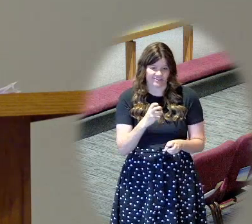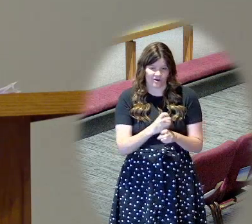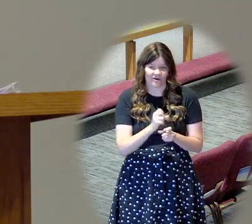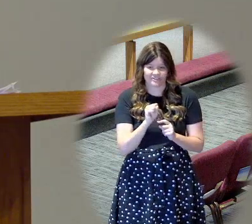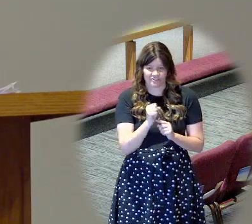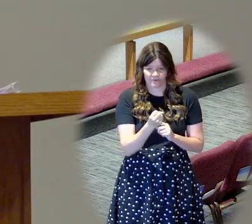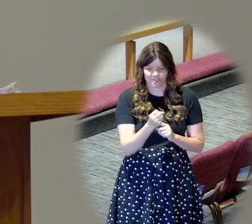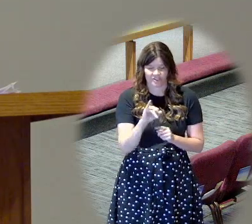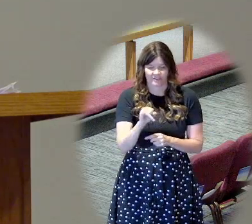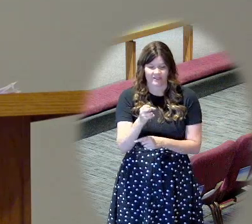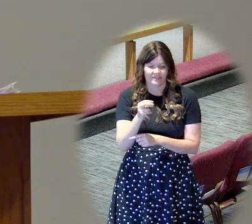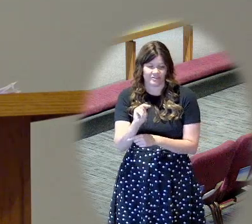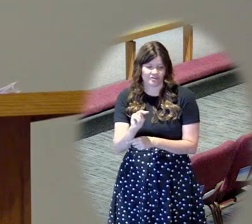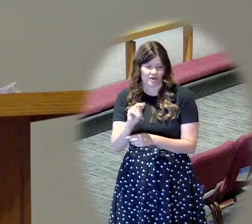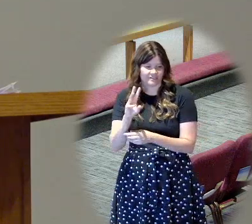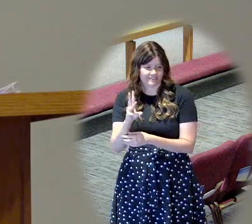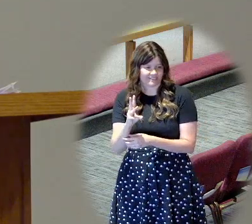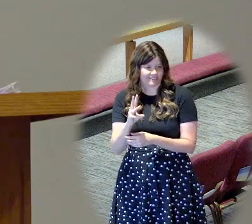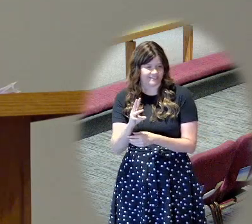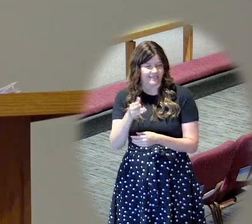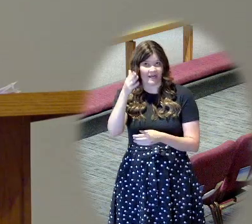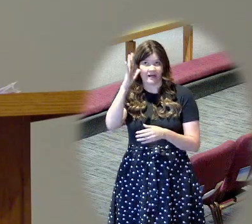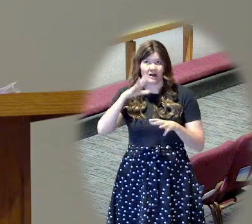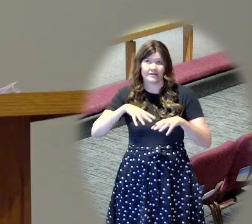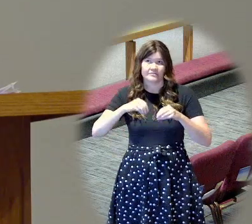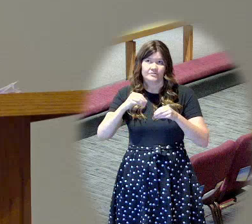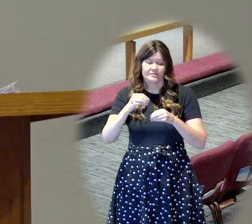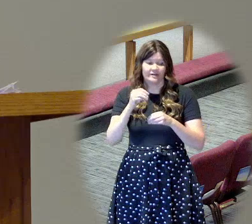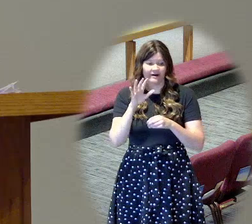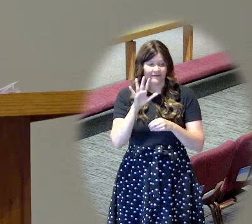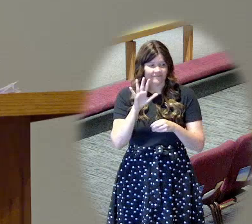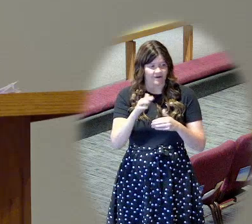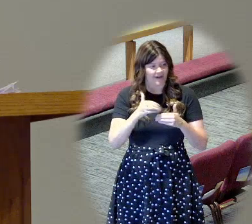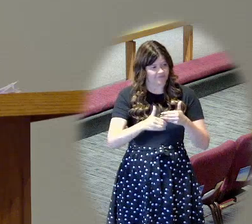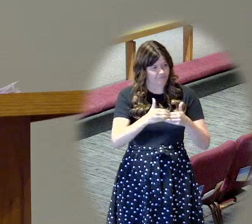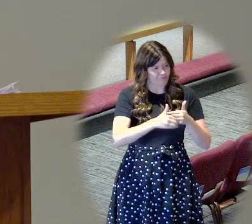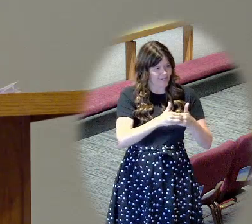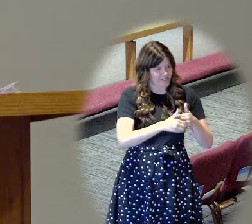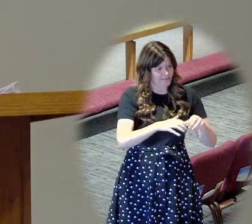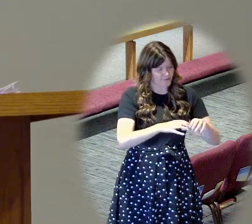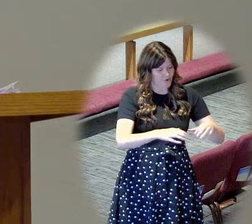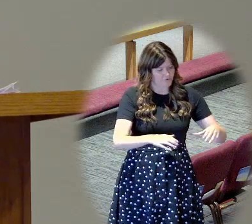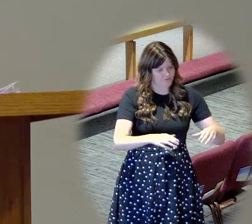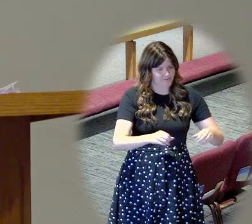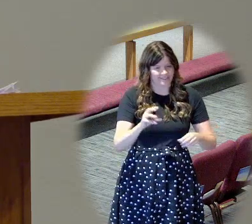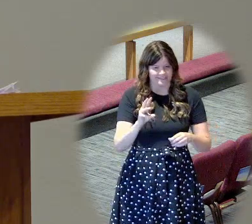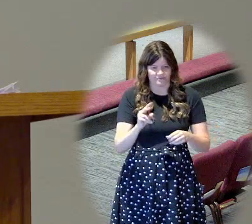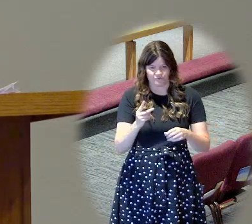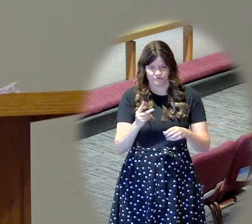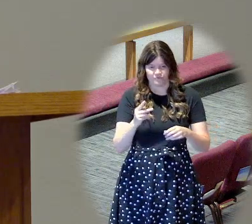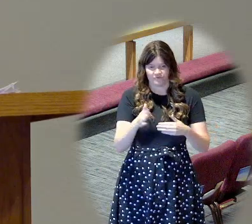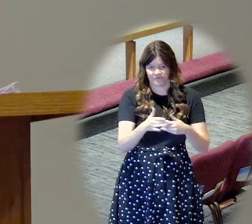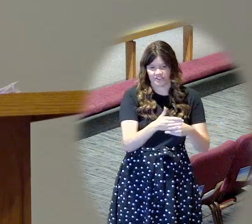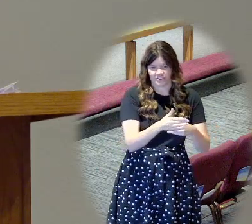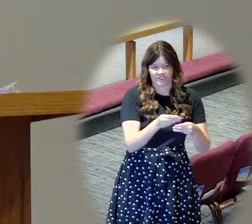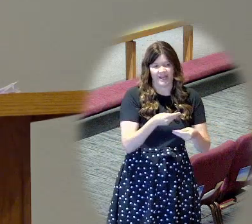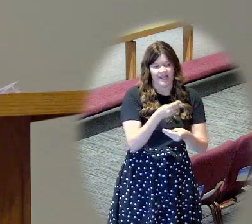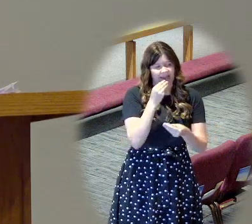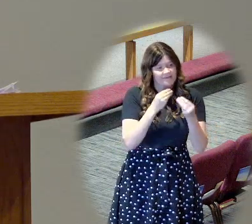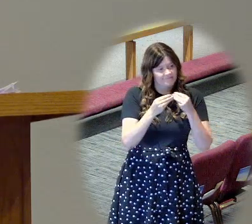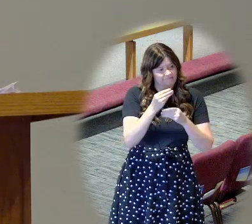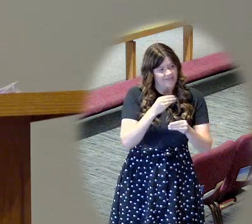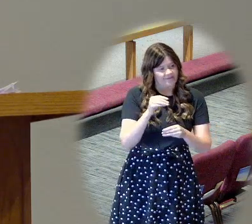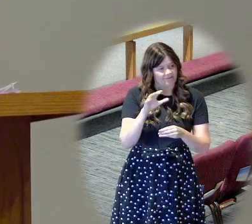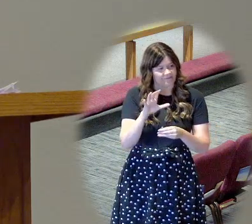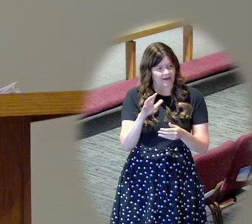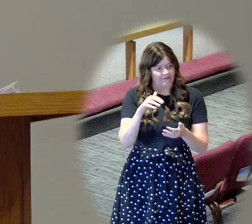In John 6, God took 5 loaves of bread and 2 fish and fed 5,000 hungry people, not counting the women